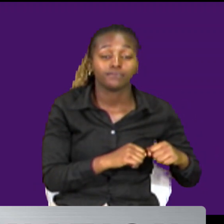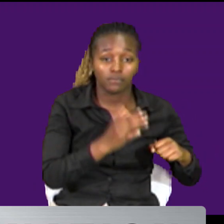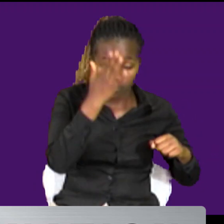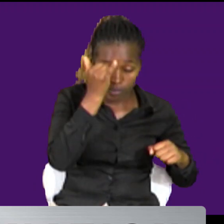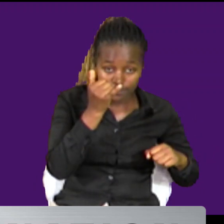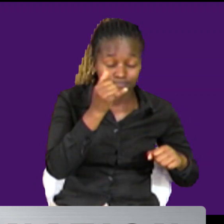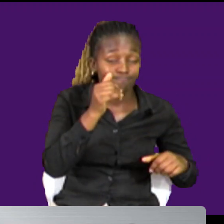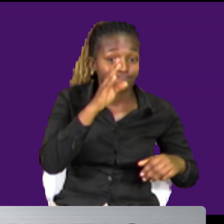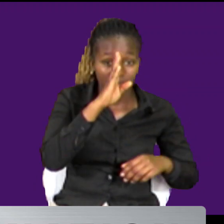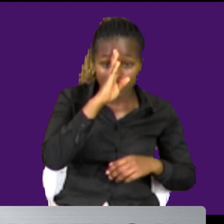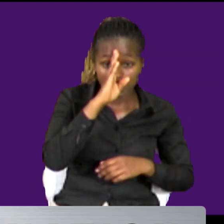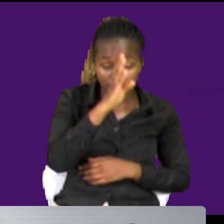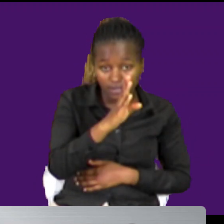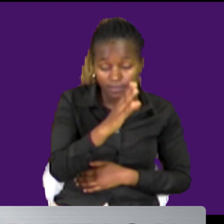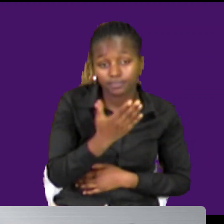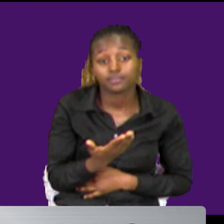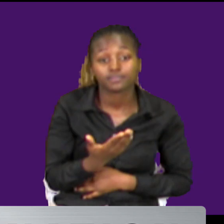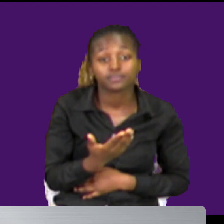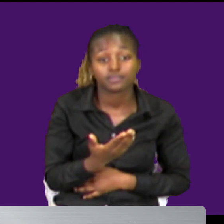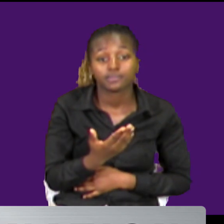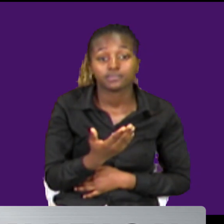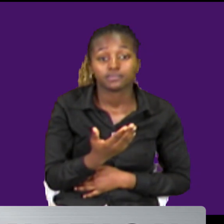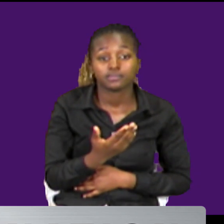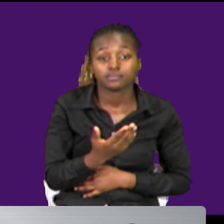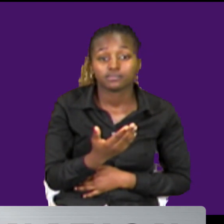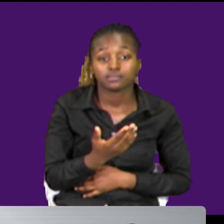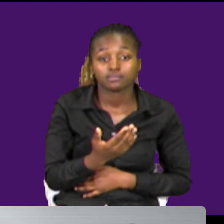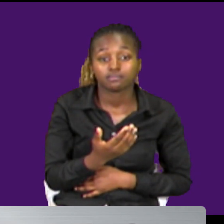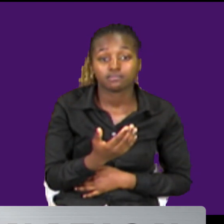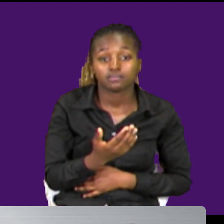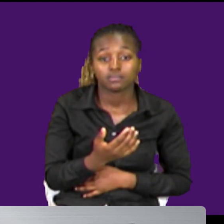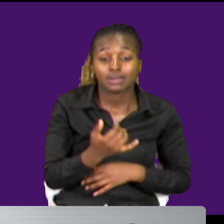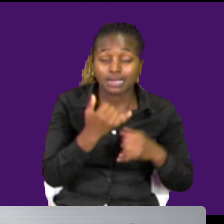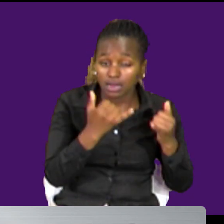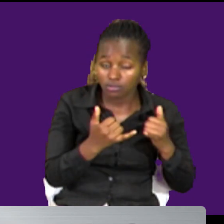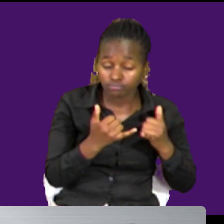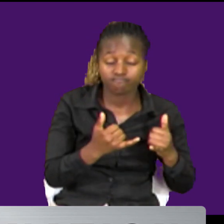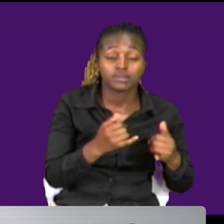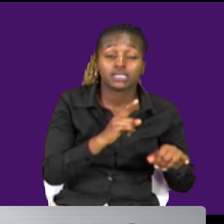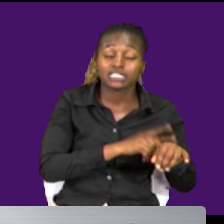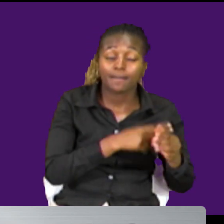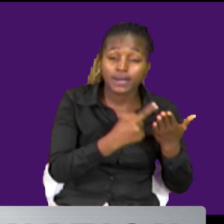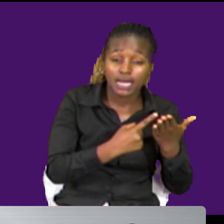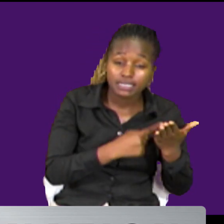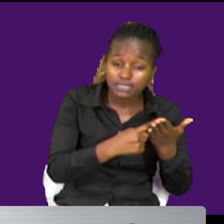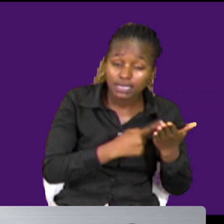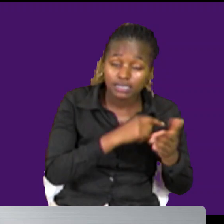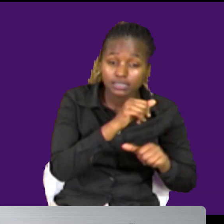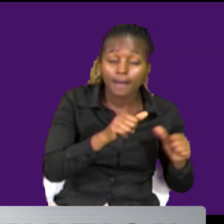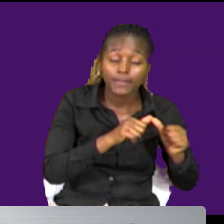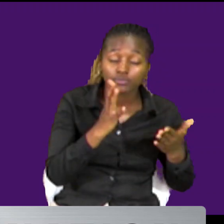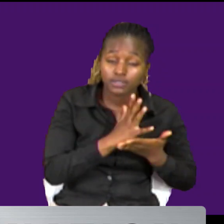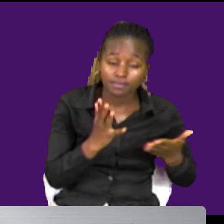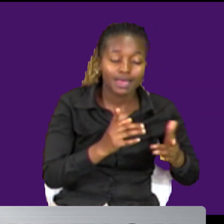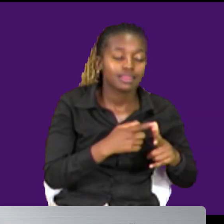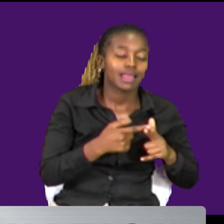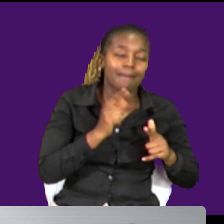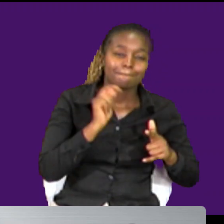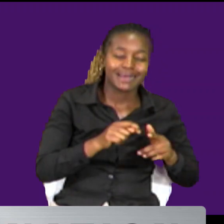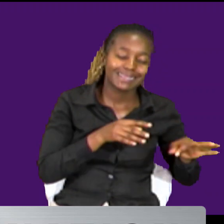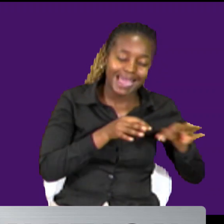on Sunday, right. Maybe it's always important. I tell people always situate an argument before you contextualize